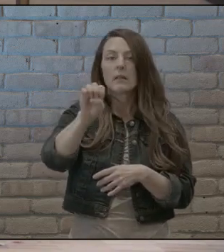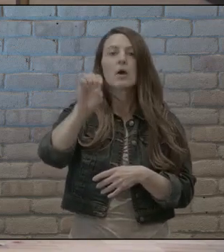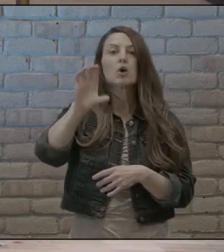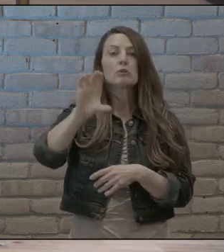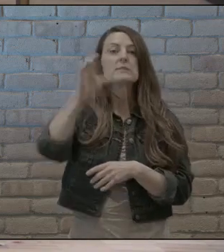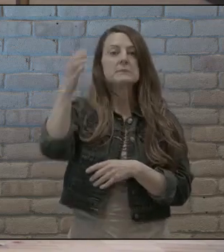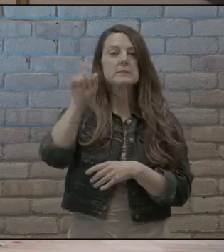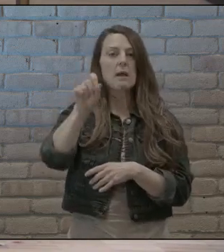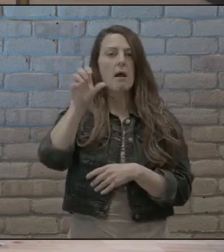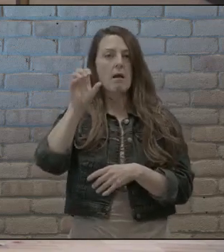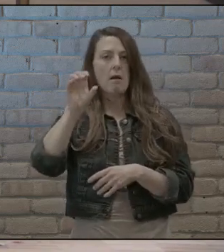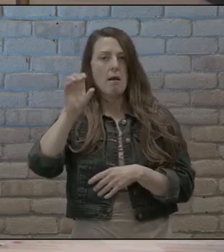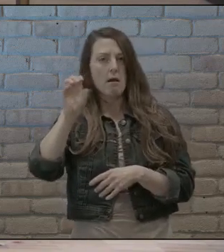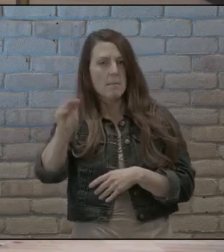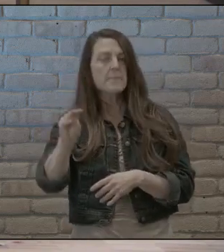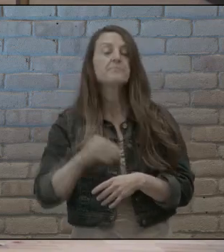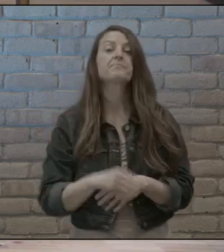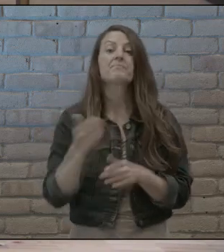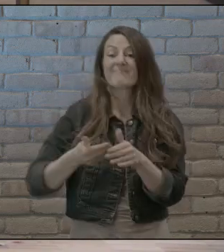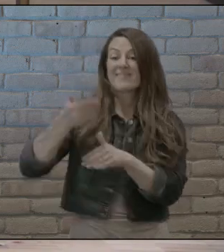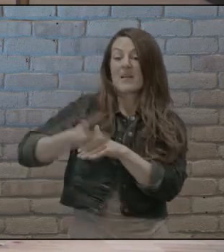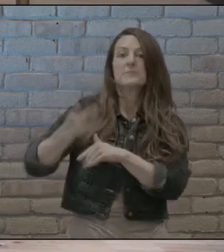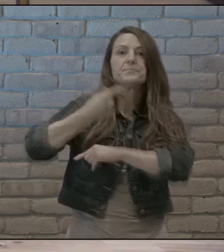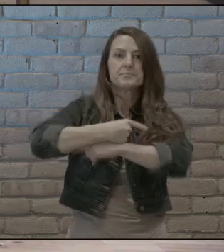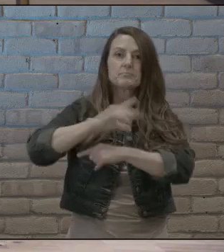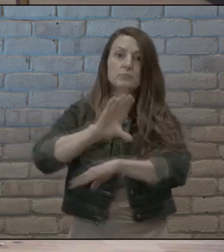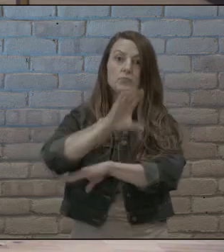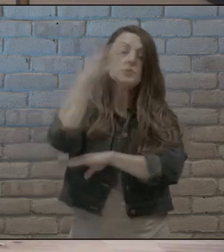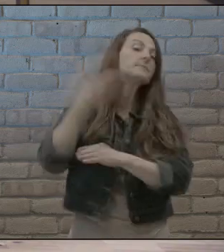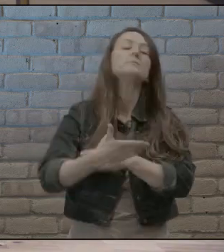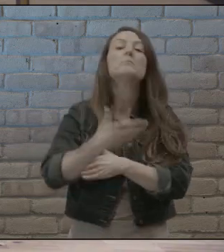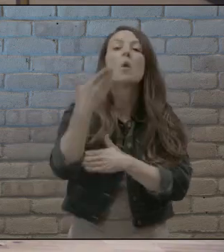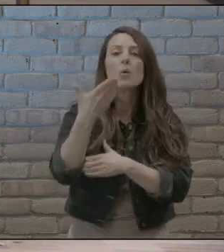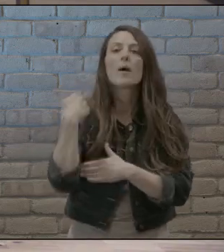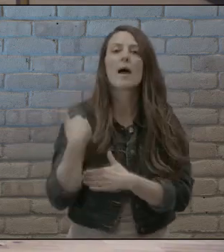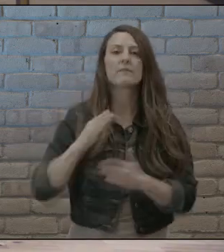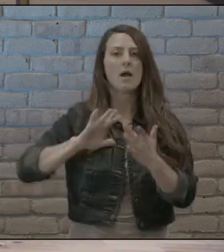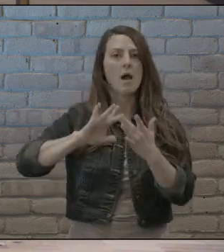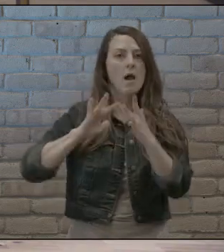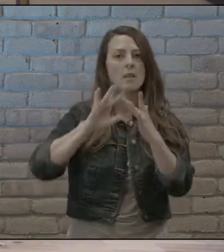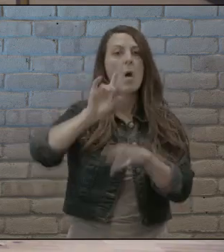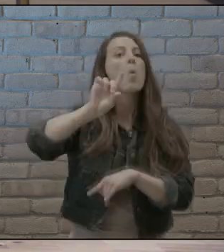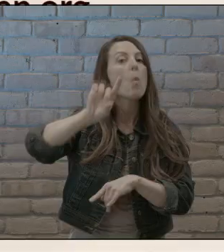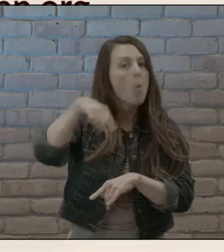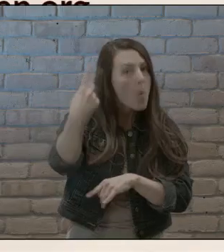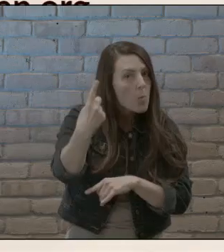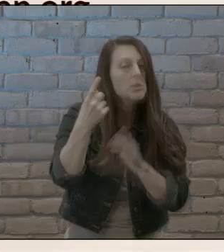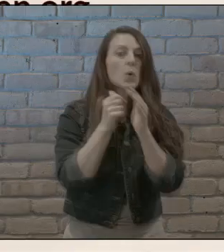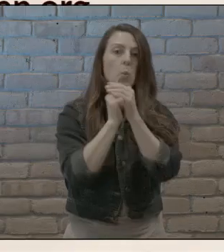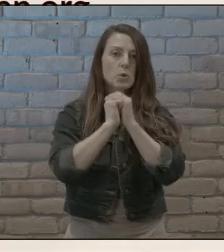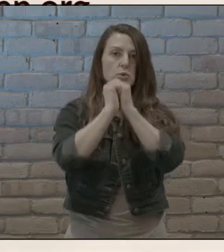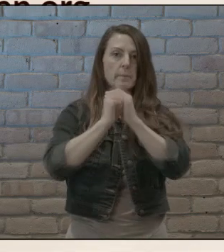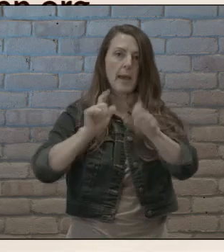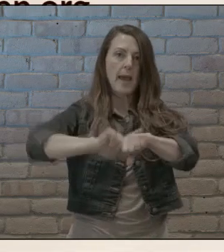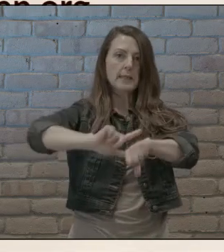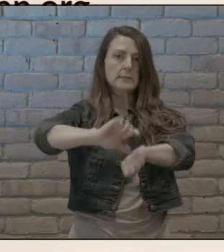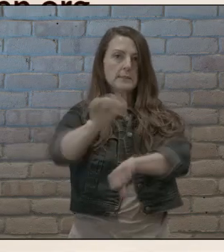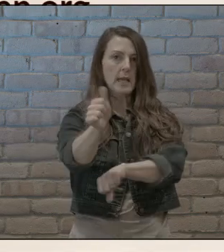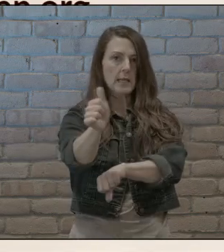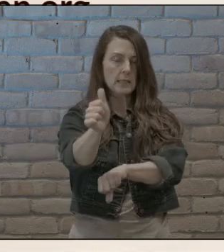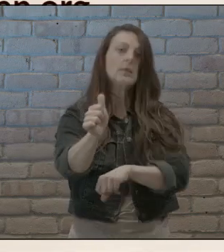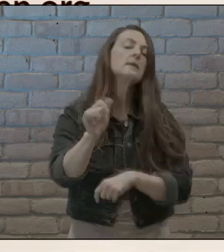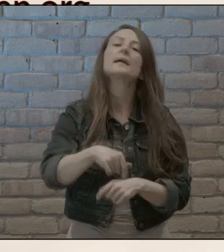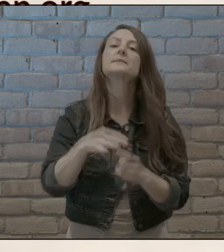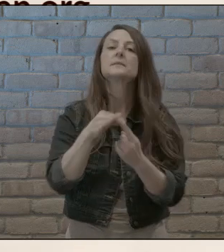don't miss the very next day on Christmas morning. We are having an online-only worship service at 10 a.m. It's a